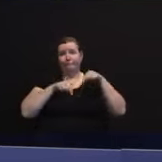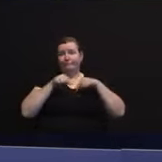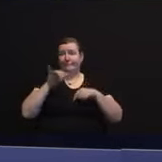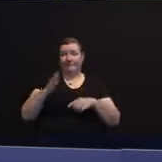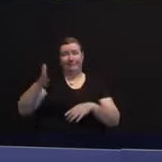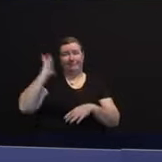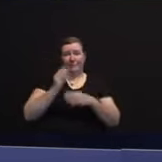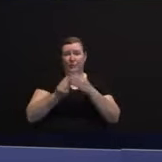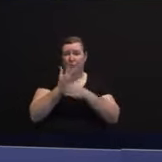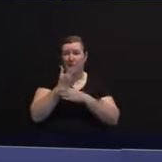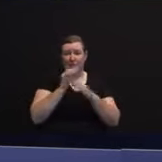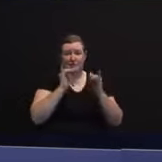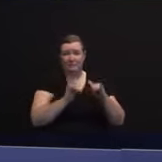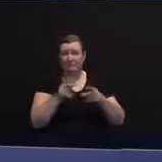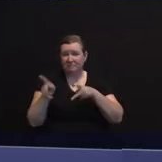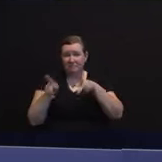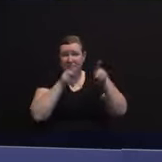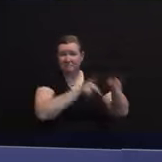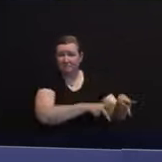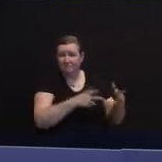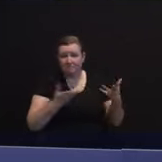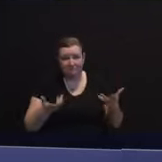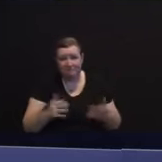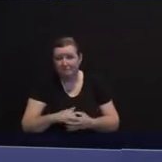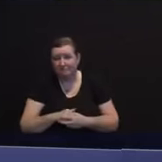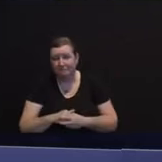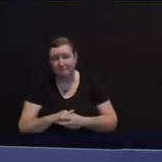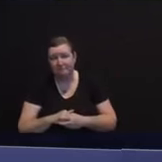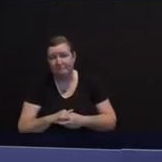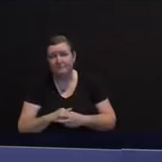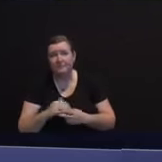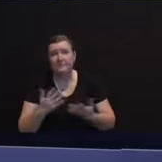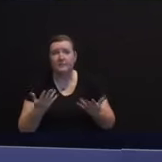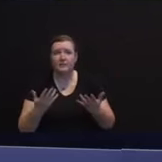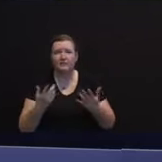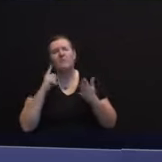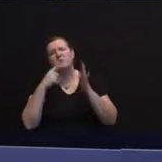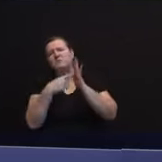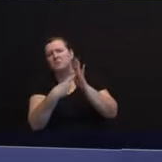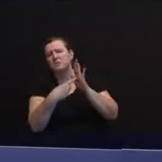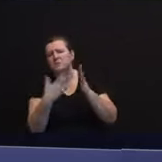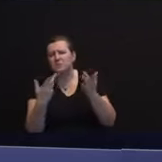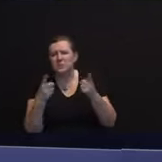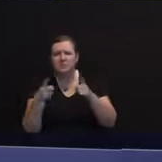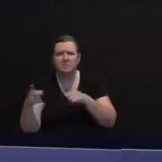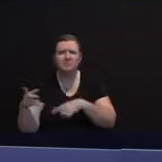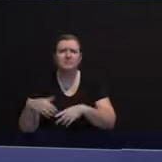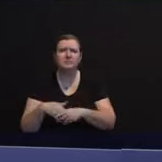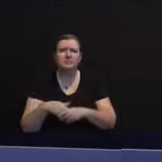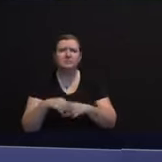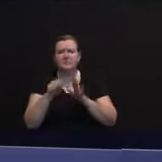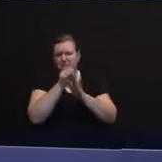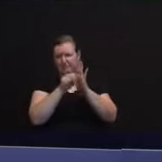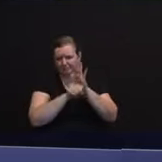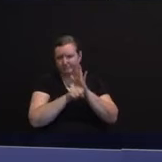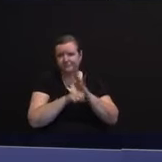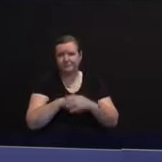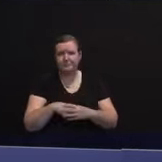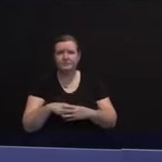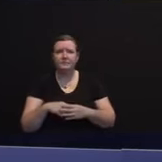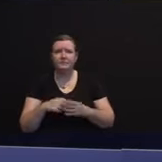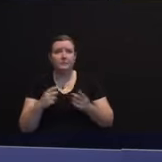few examples that are just a subset of what is going on in the state to illustrate how quickly this virus can